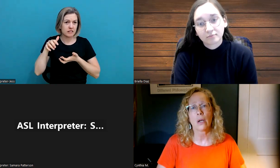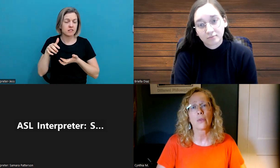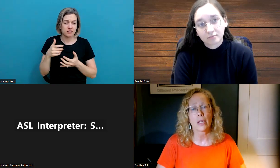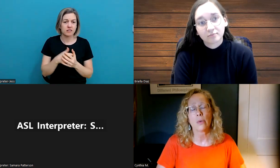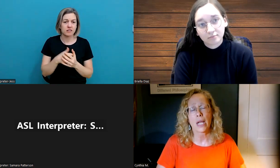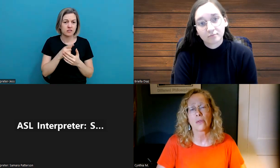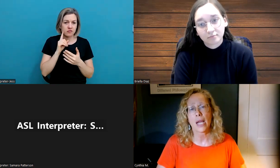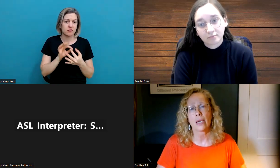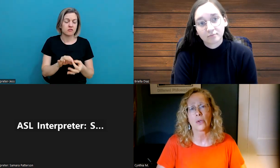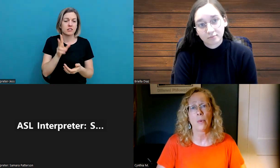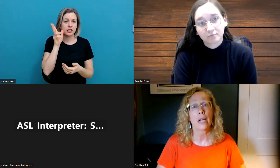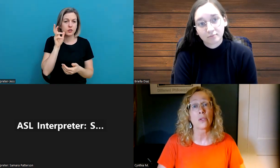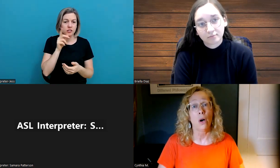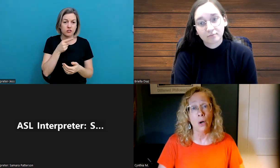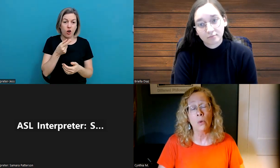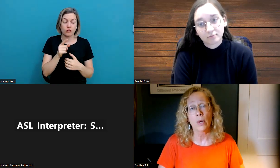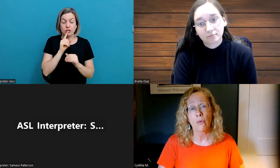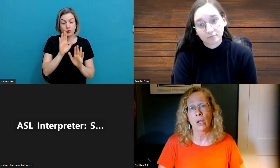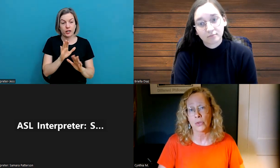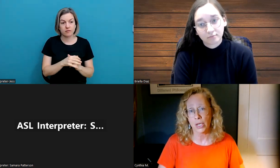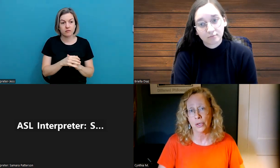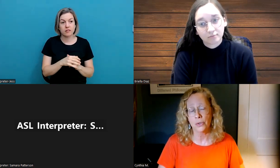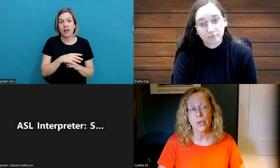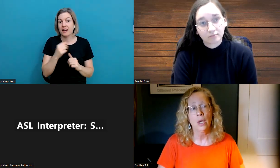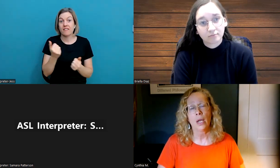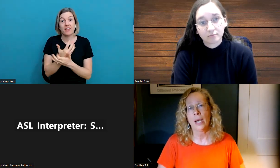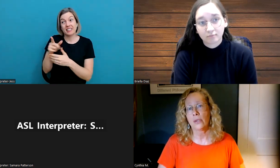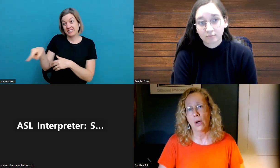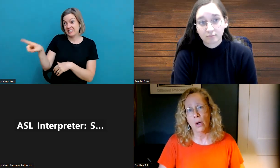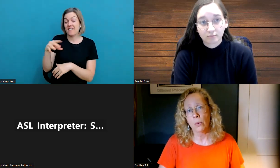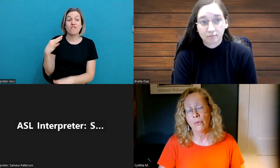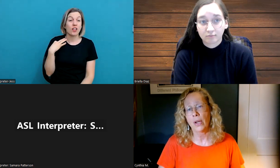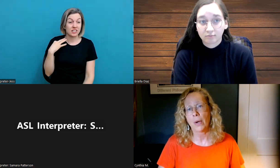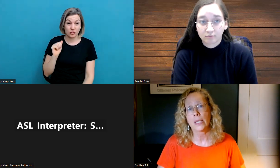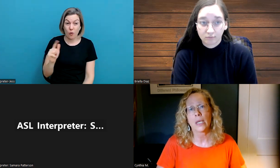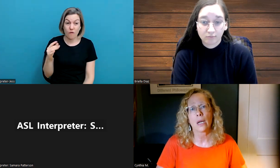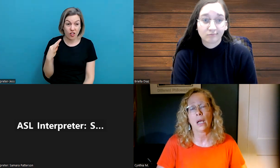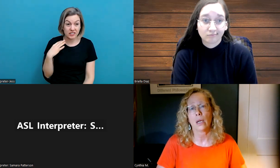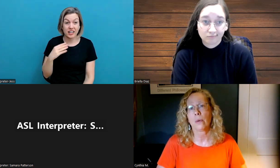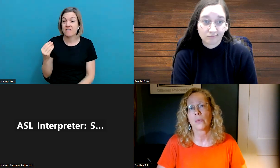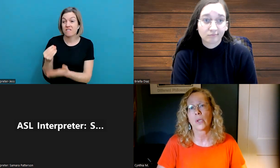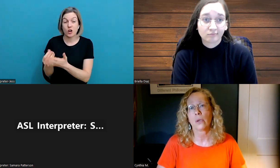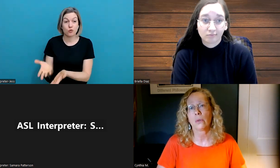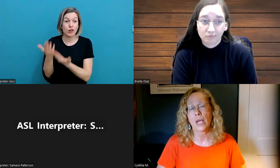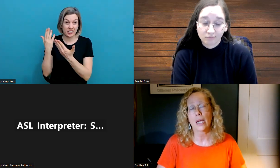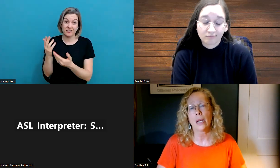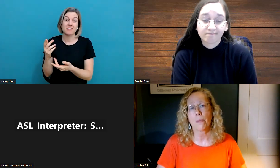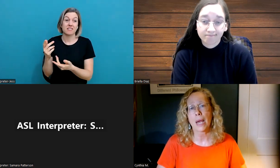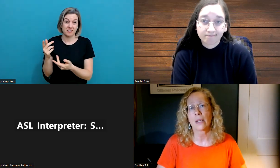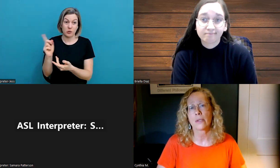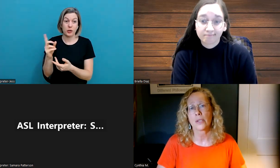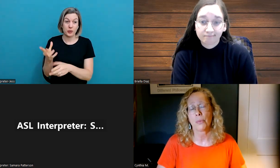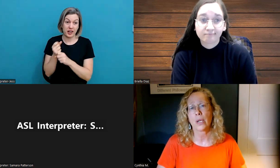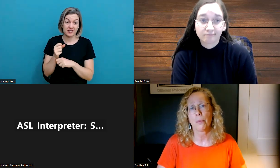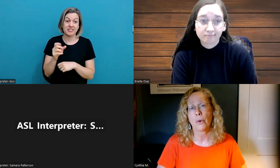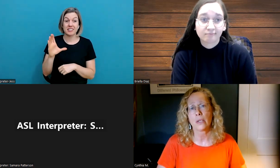hearing dog. They do an outstanding job, and it's all with volunteers and it's all with fundraising. So Canine